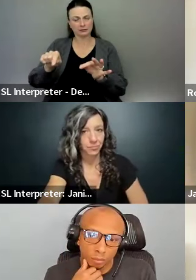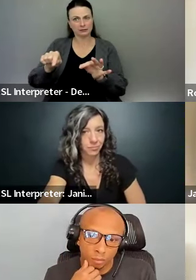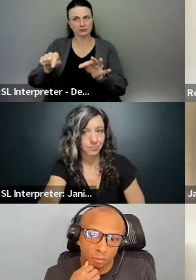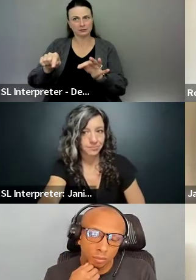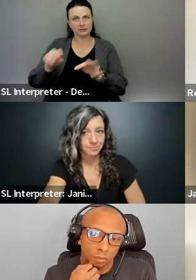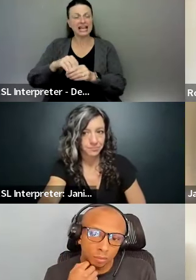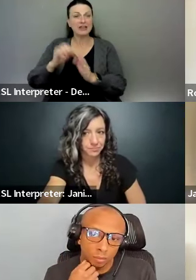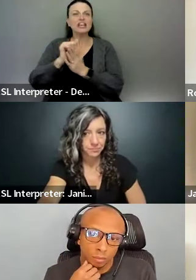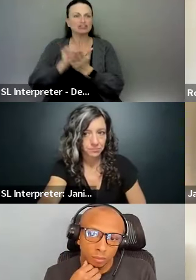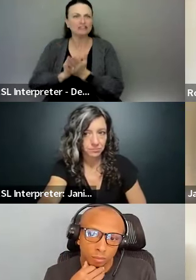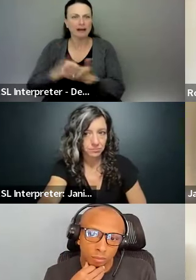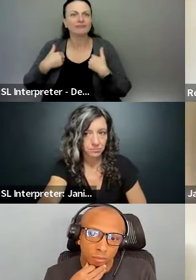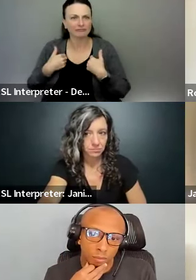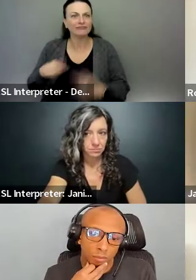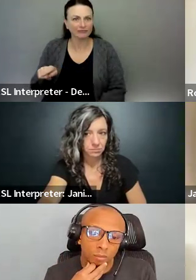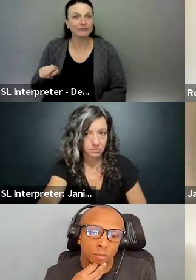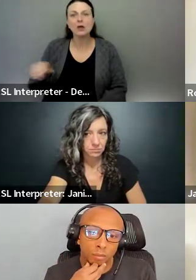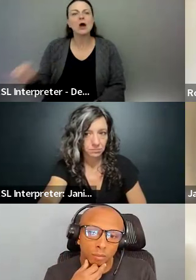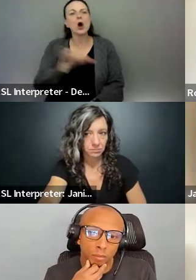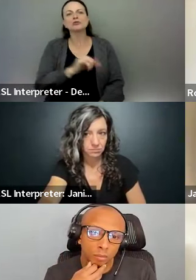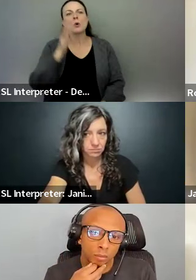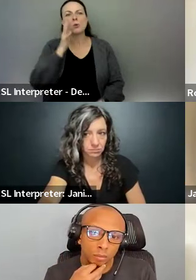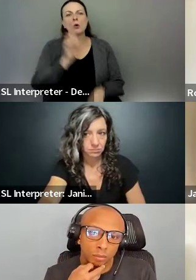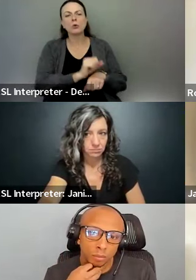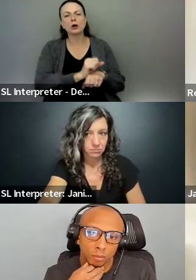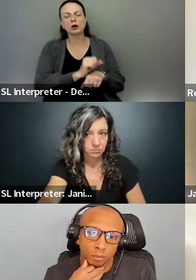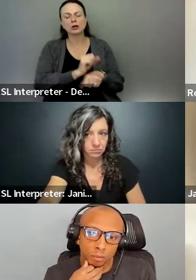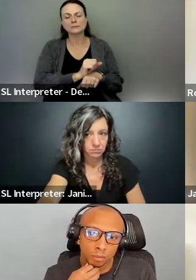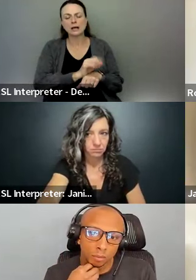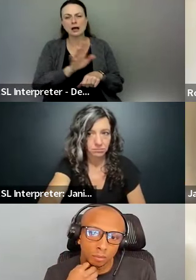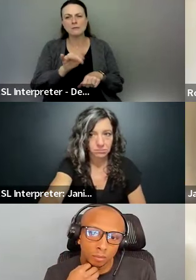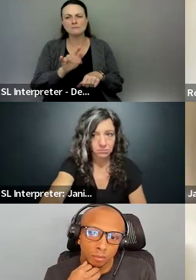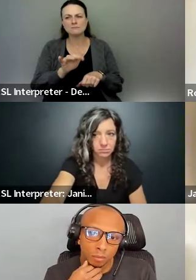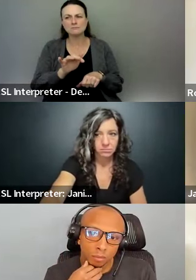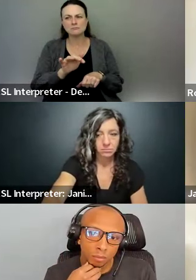in the agenda. We're also working on a